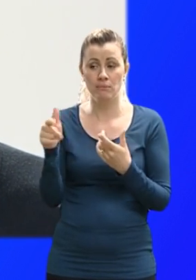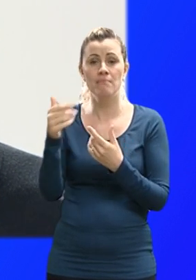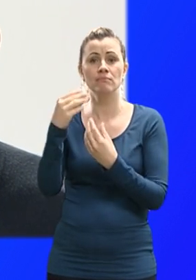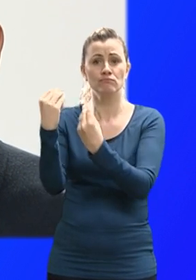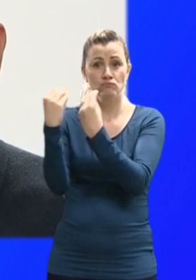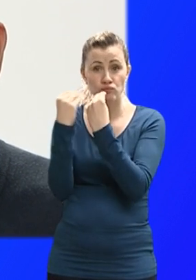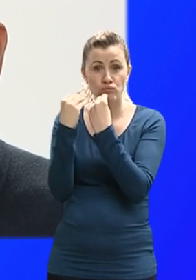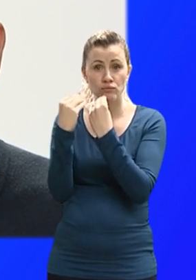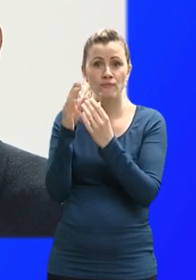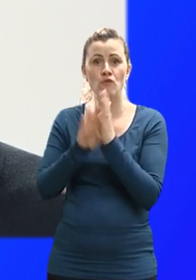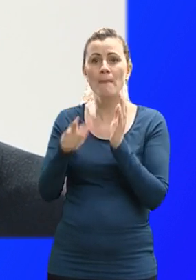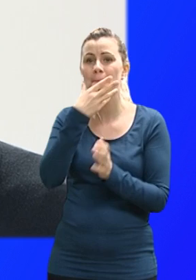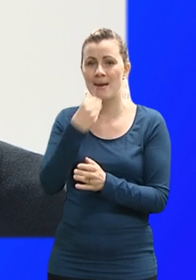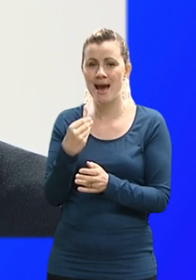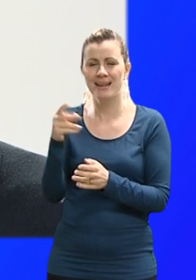an excellent IT